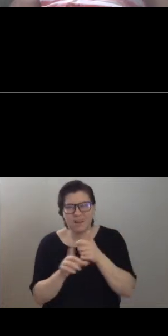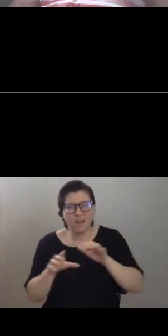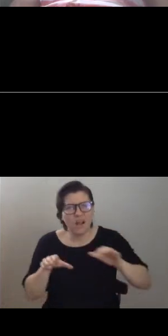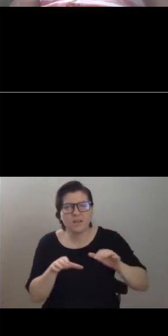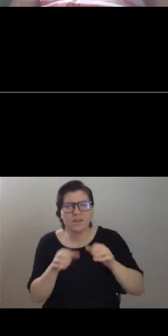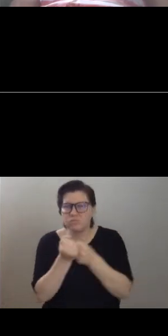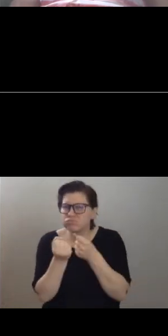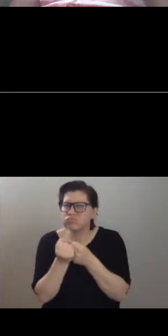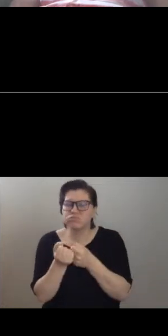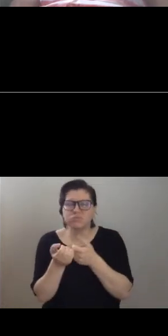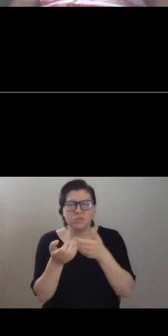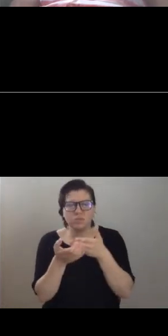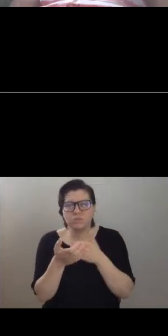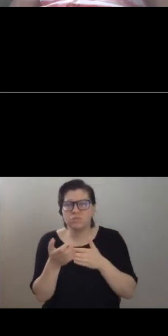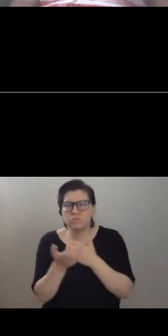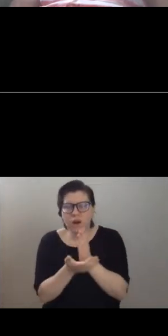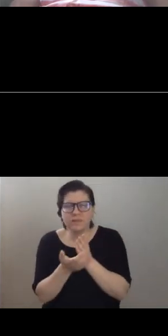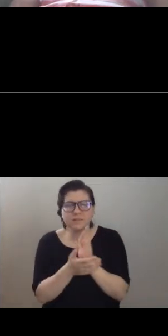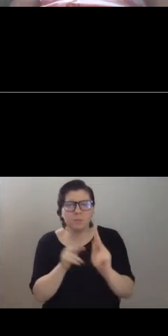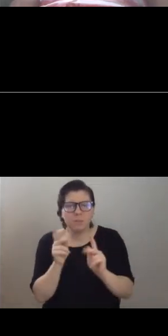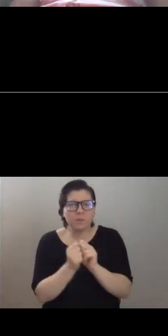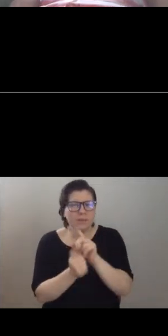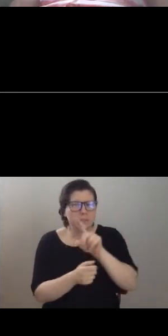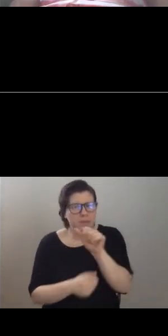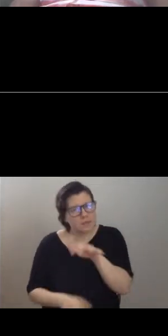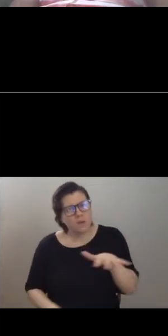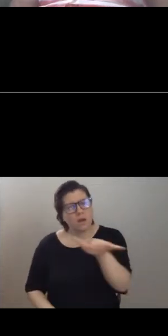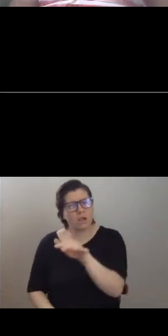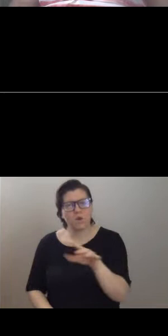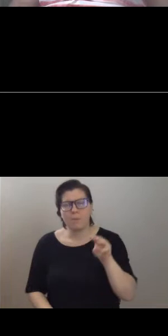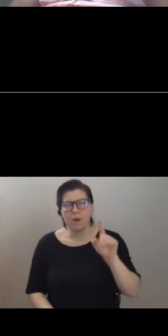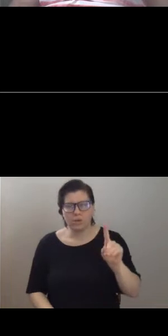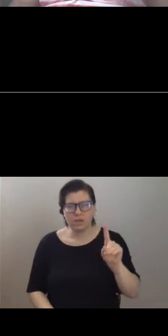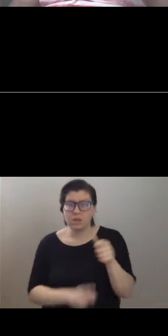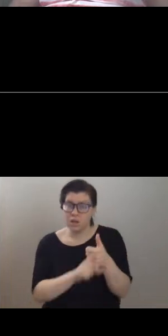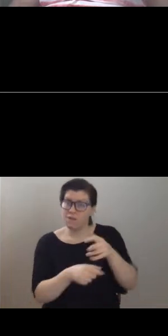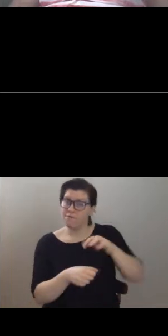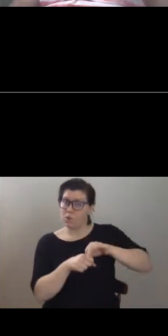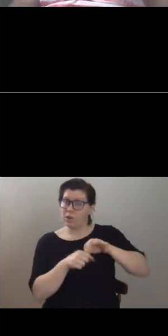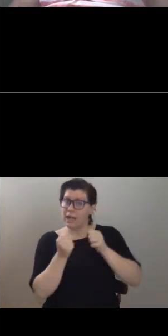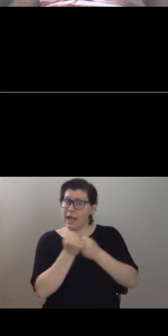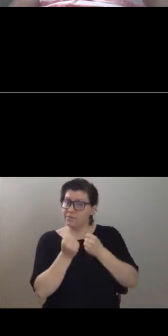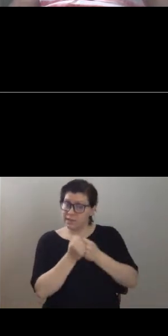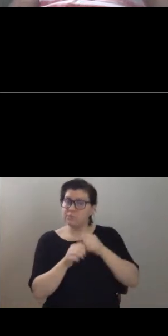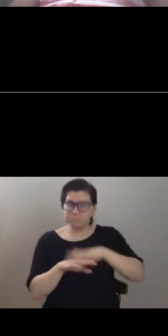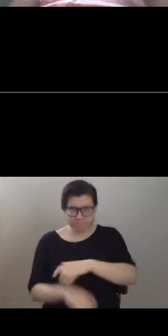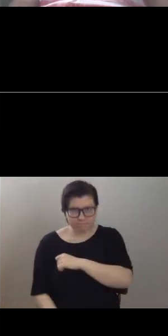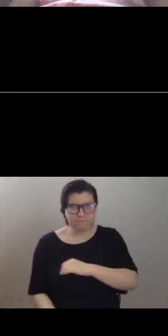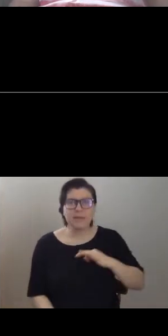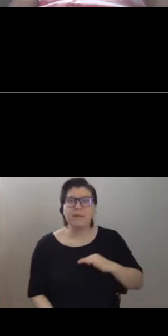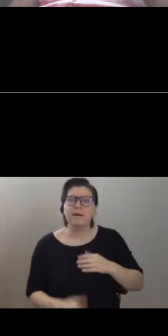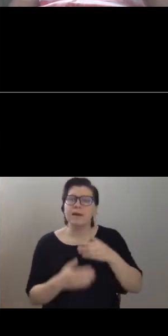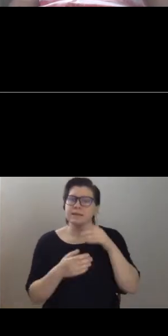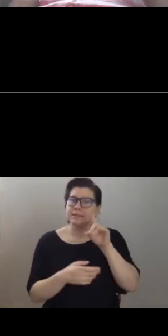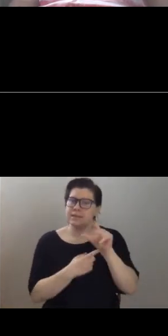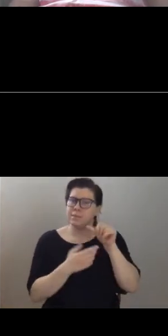disabilities across Maryland. She is the voting advocate on staff with Disability Rights